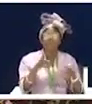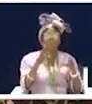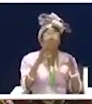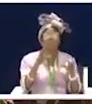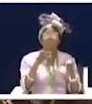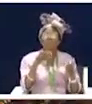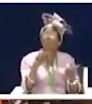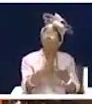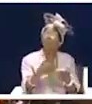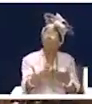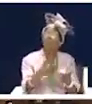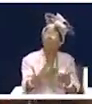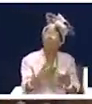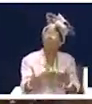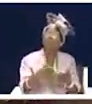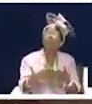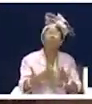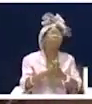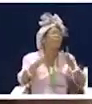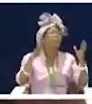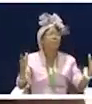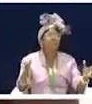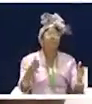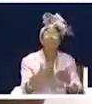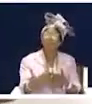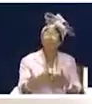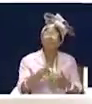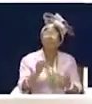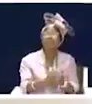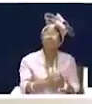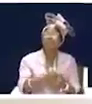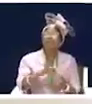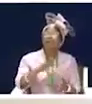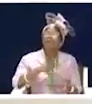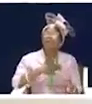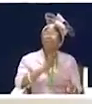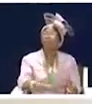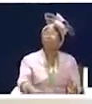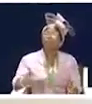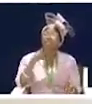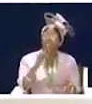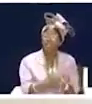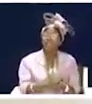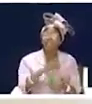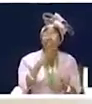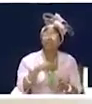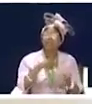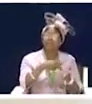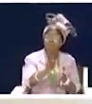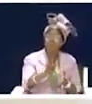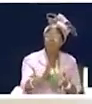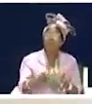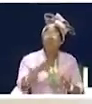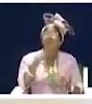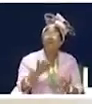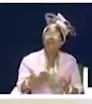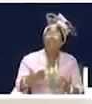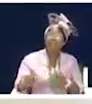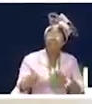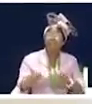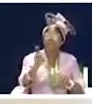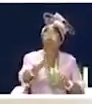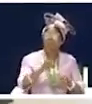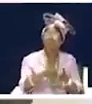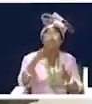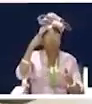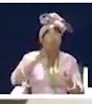owo gidi le ma na sese awon oma mi na ma san won ba ra POP gbogbe won ra won fi se ese mi. Nigba